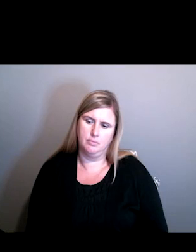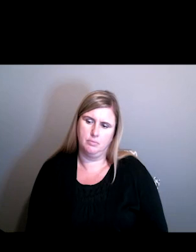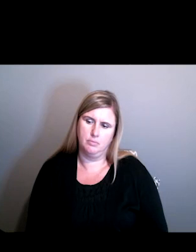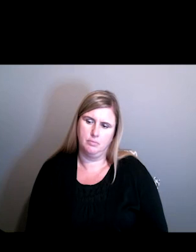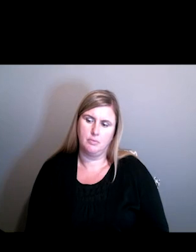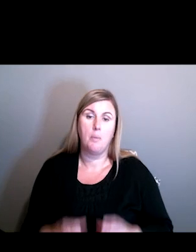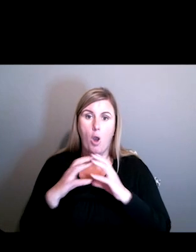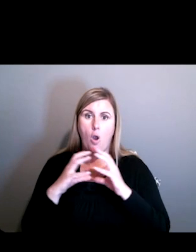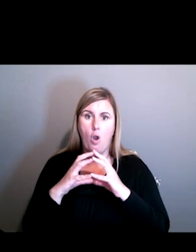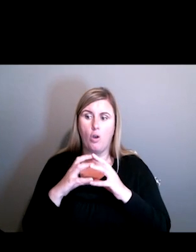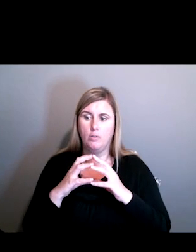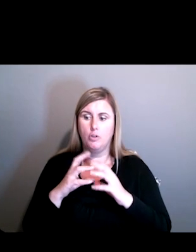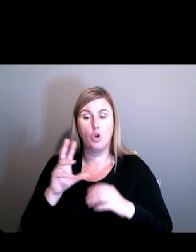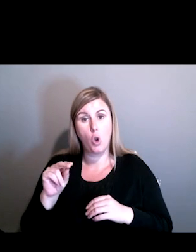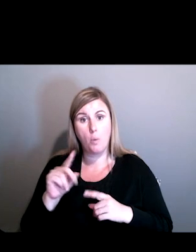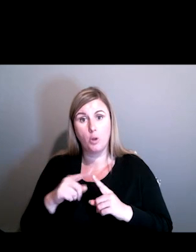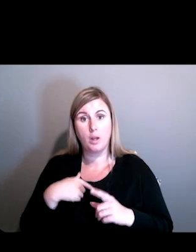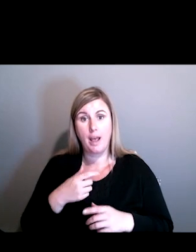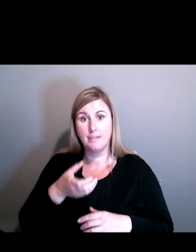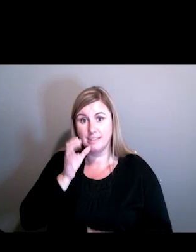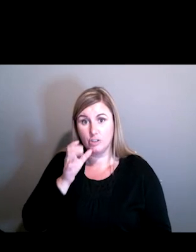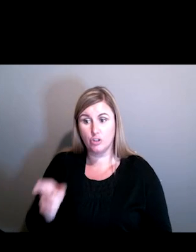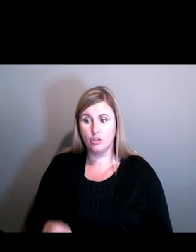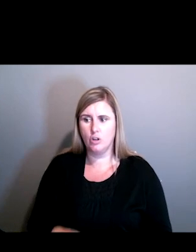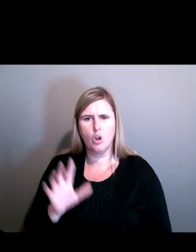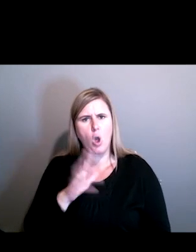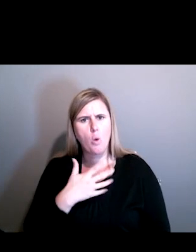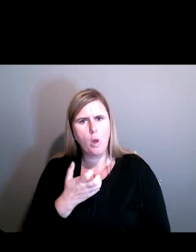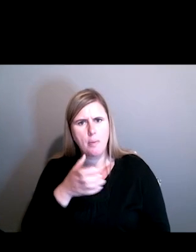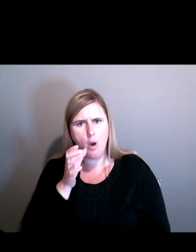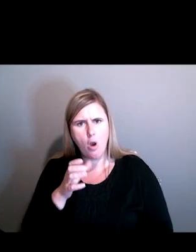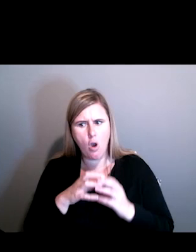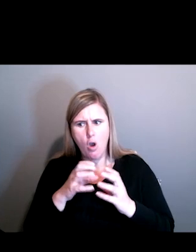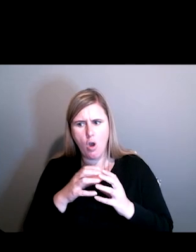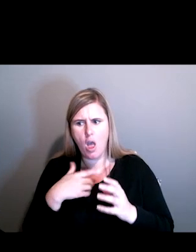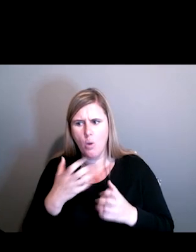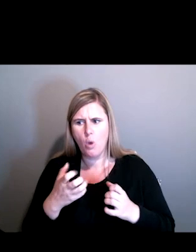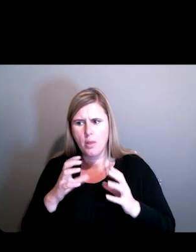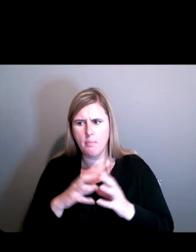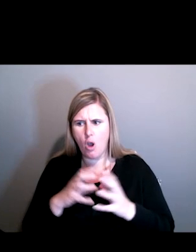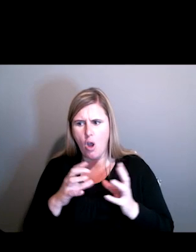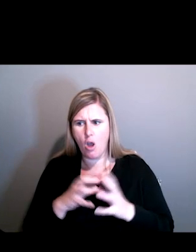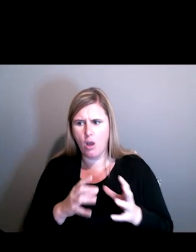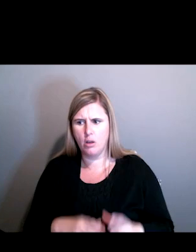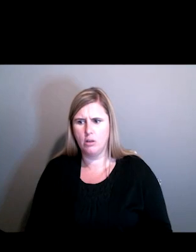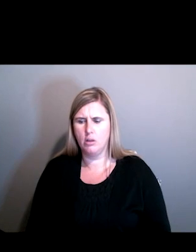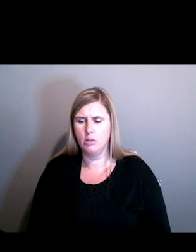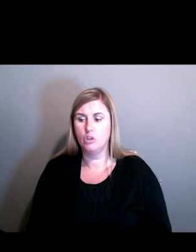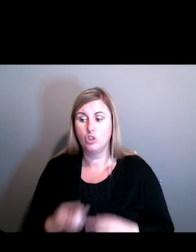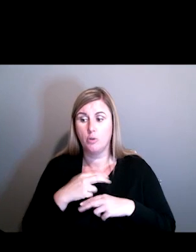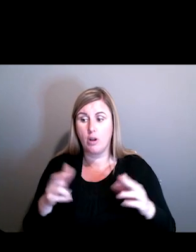Ball. Ball, no, but you can have the seltzer. I want the ball. I want the ball. Show me ready hands.